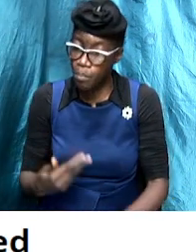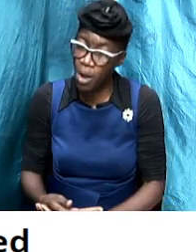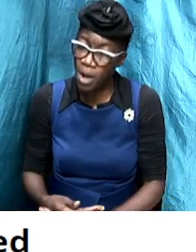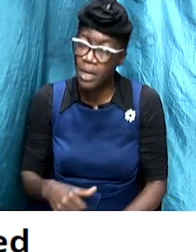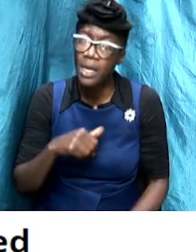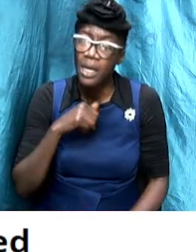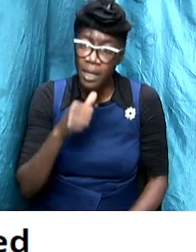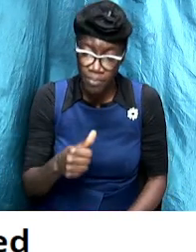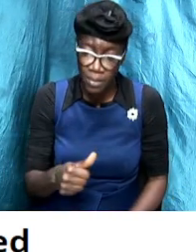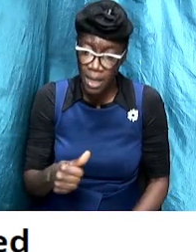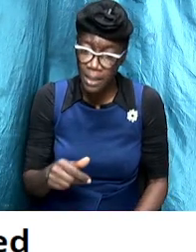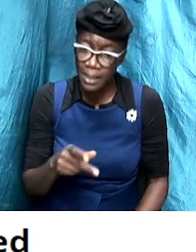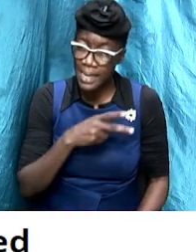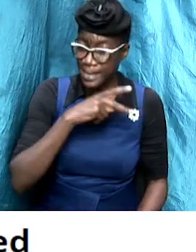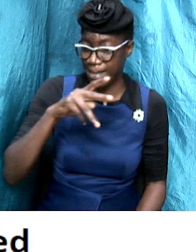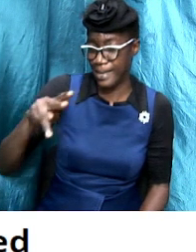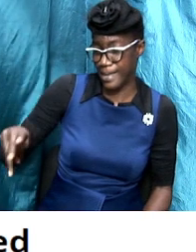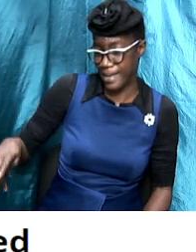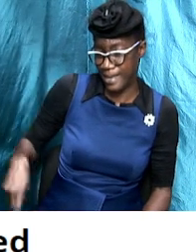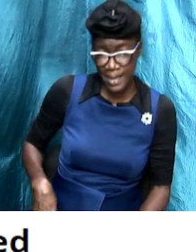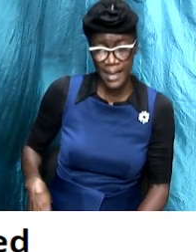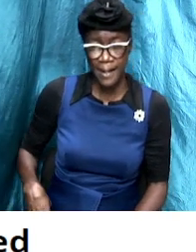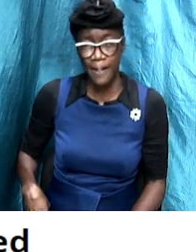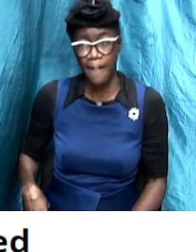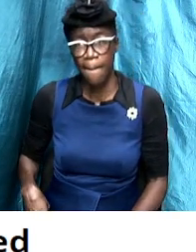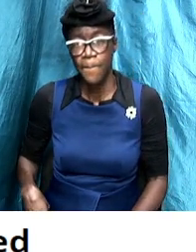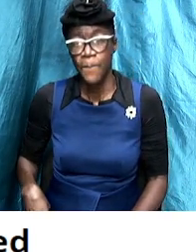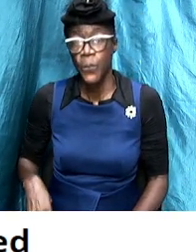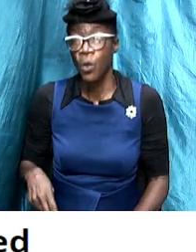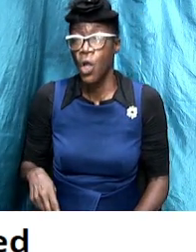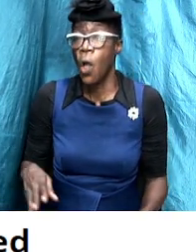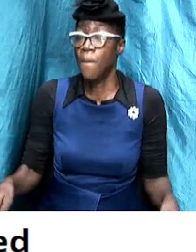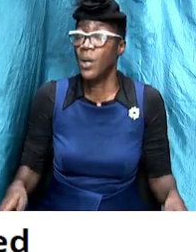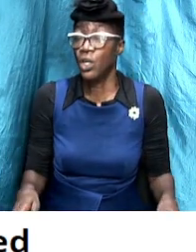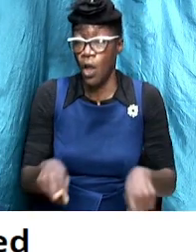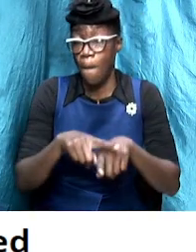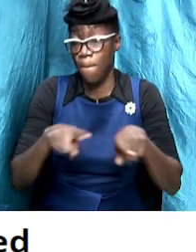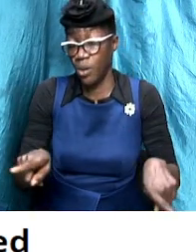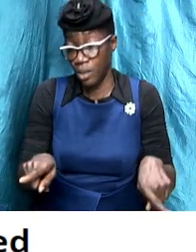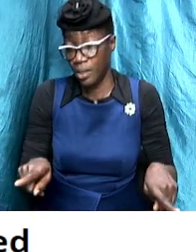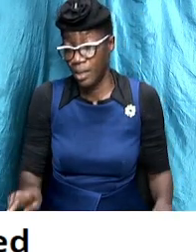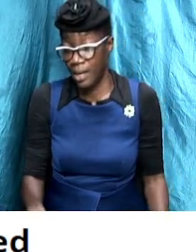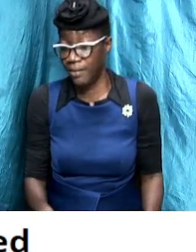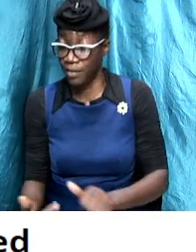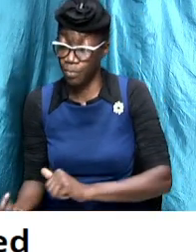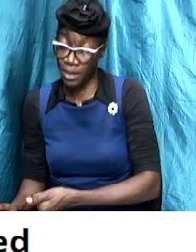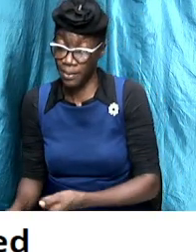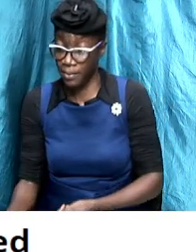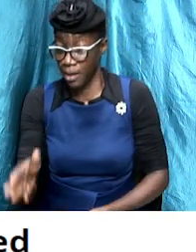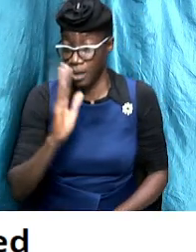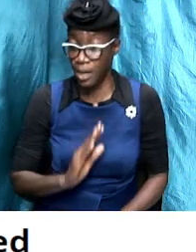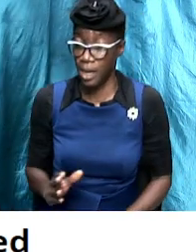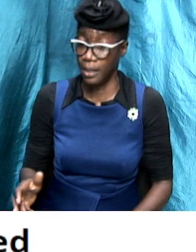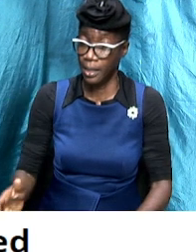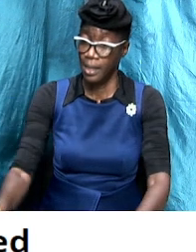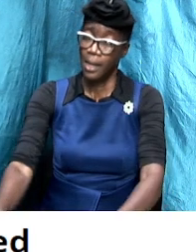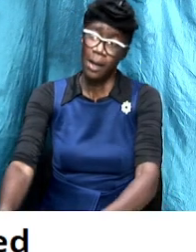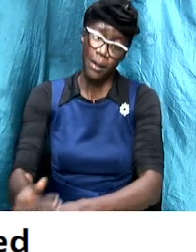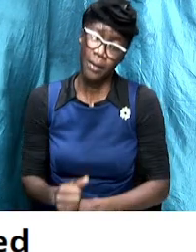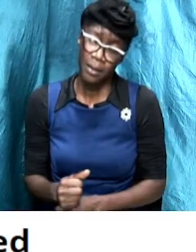the Messiah. But over the years at his baptism, God adopted him to become